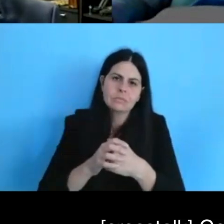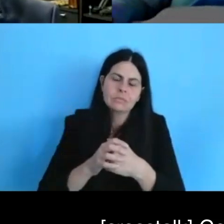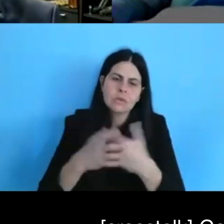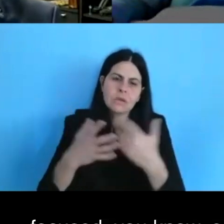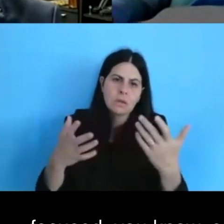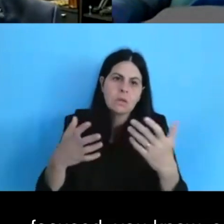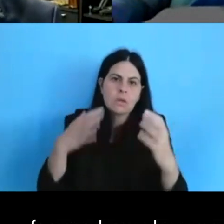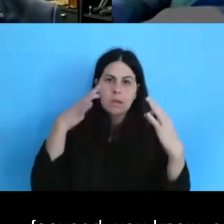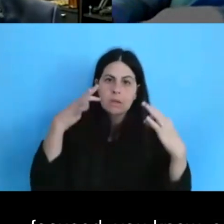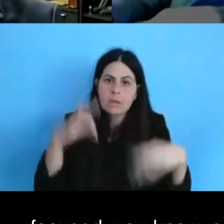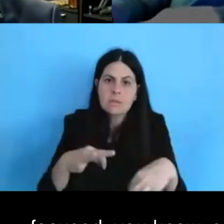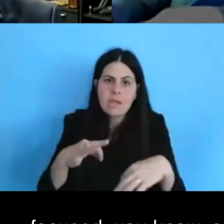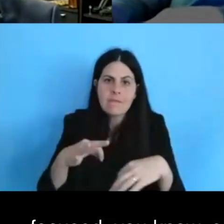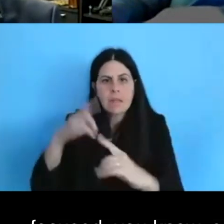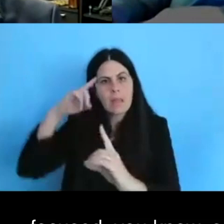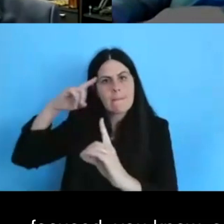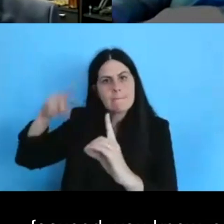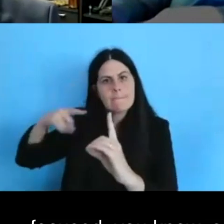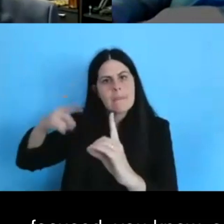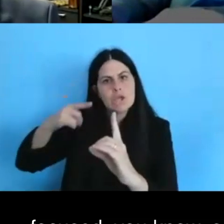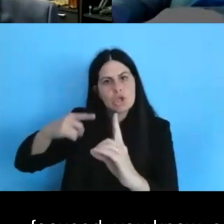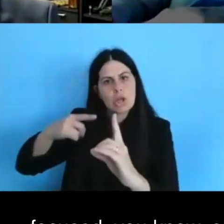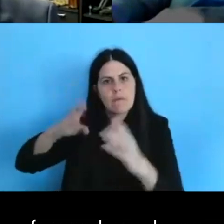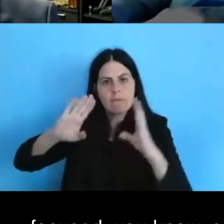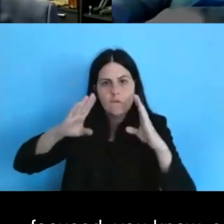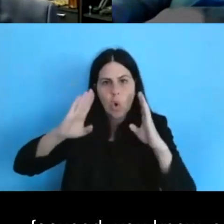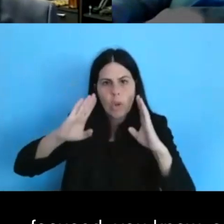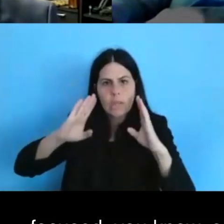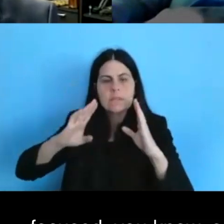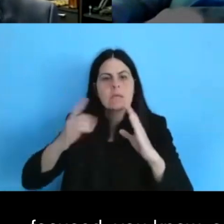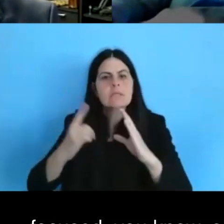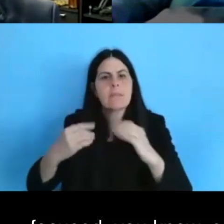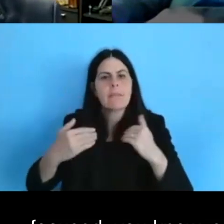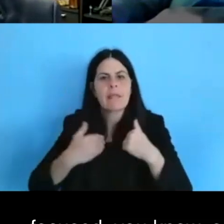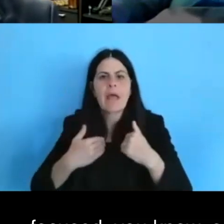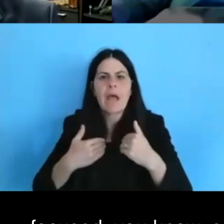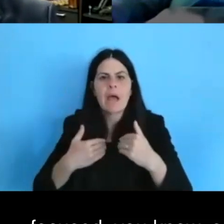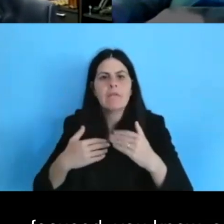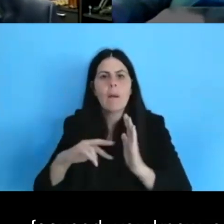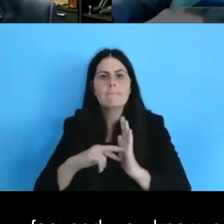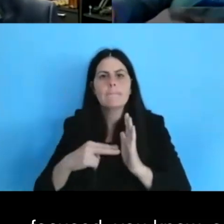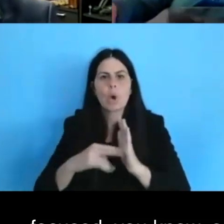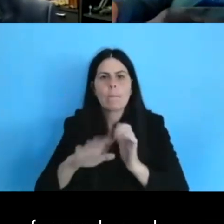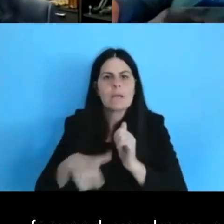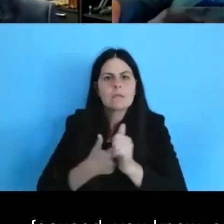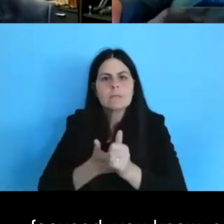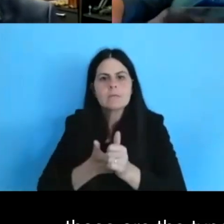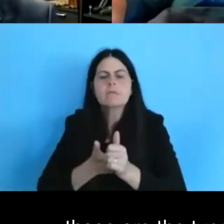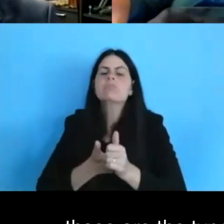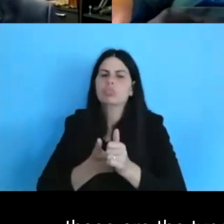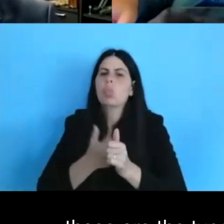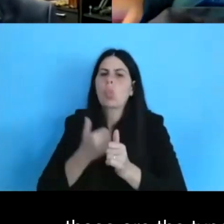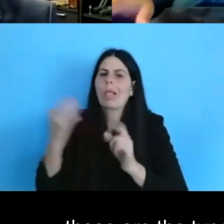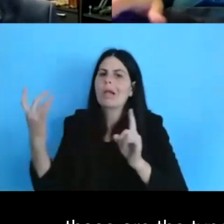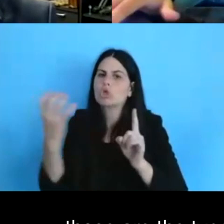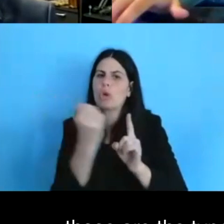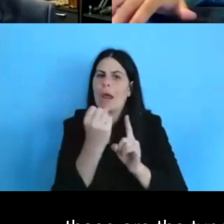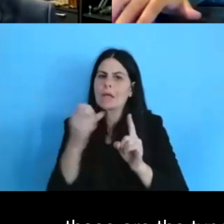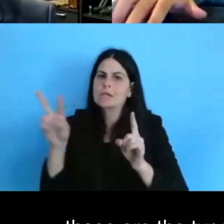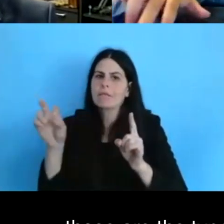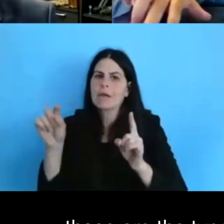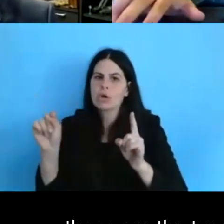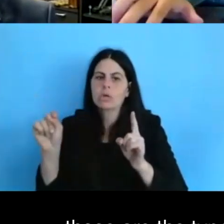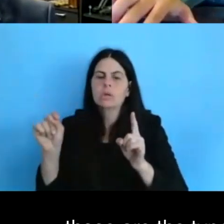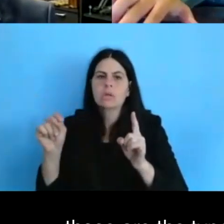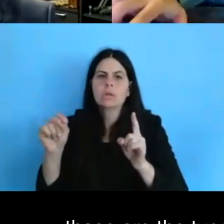definitely mission focused, you know, something that has a purpose generally attracts a lot of veterans. I mean, you know, those are the type of guys that I see